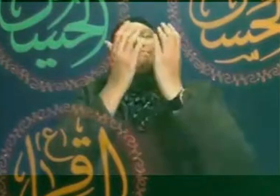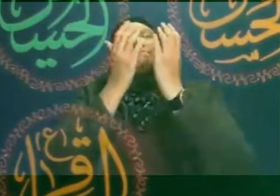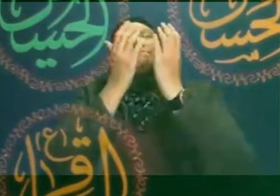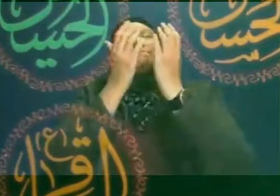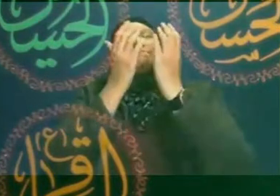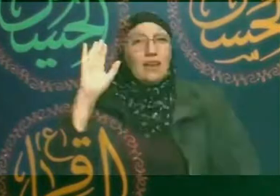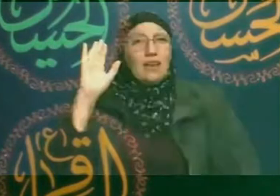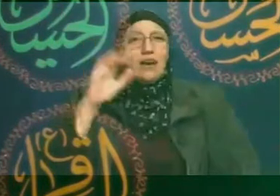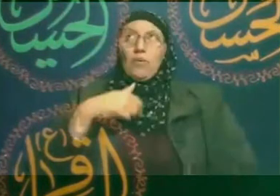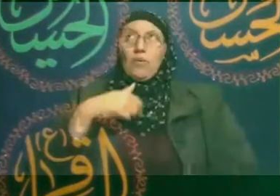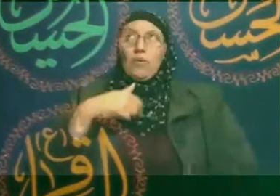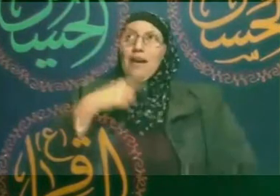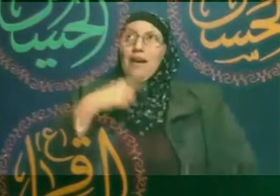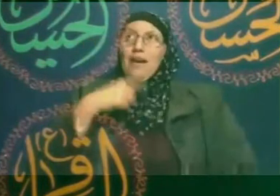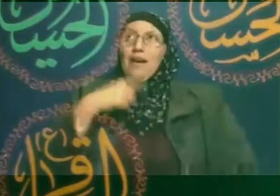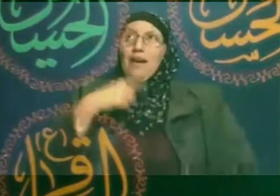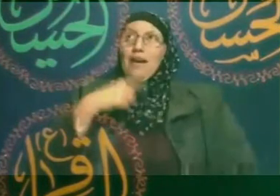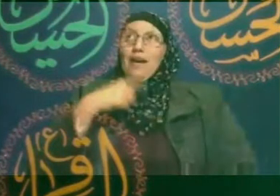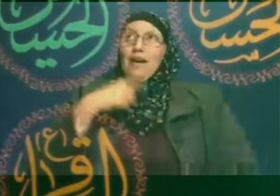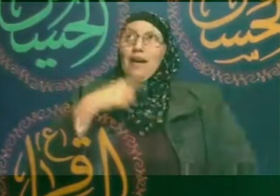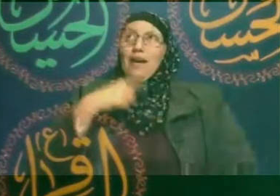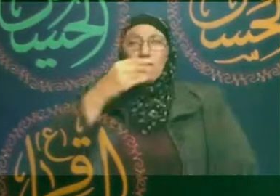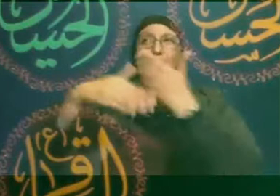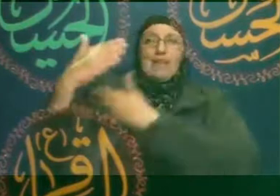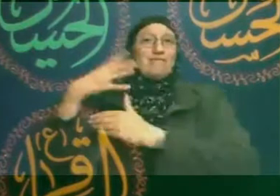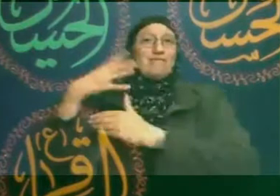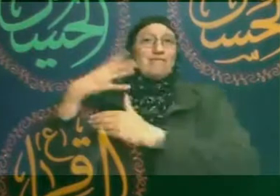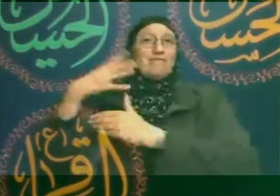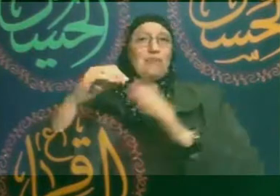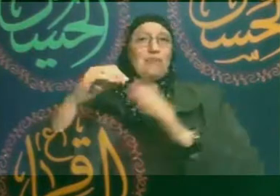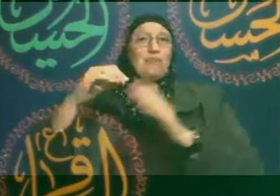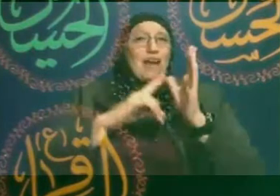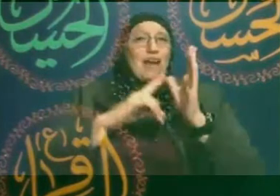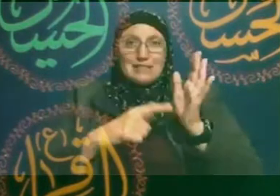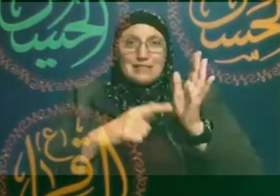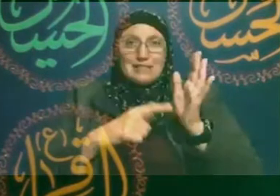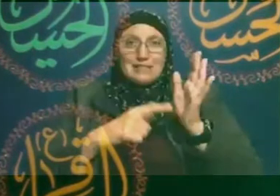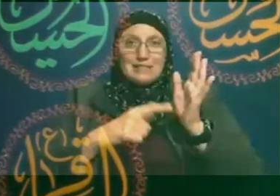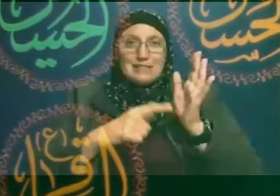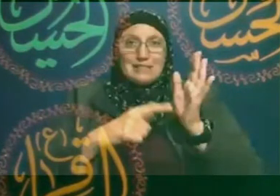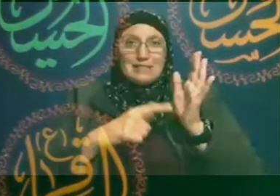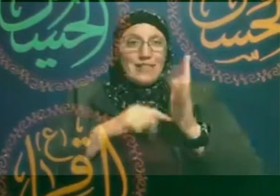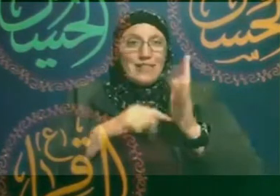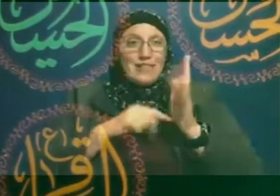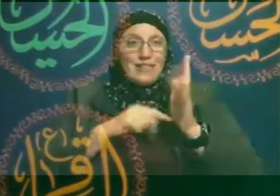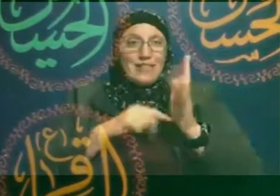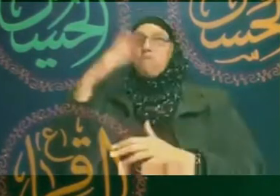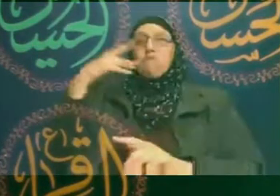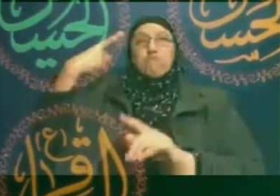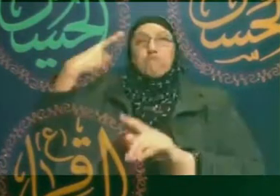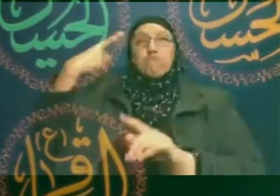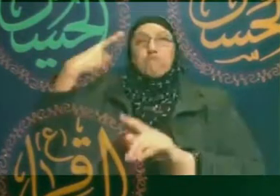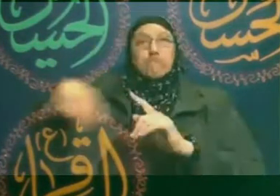come to us from the heritage of Ahlul Bayt alayhimus salam. And may the Almighty God grant all our needs, all our